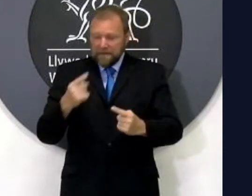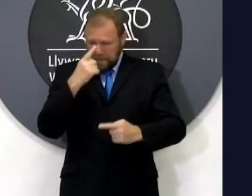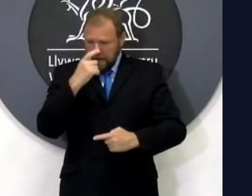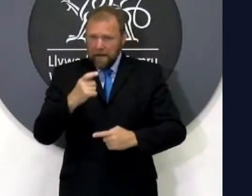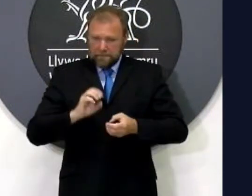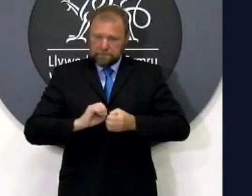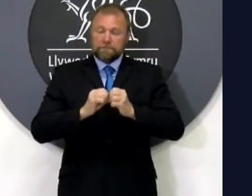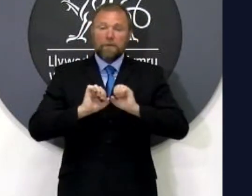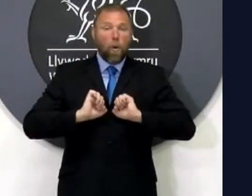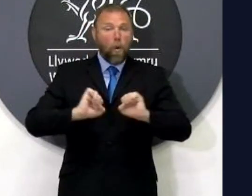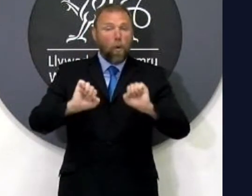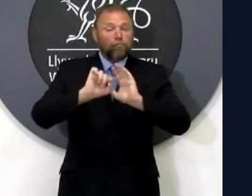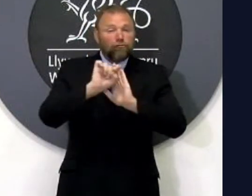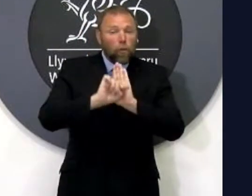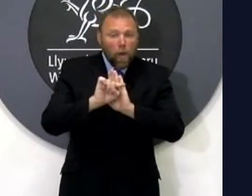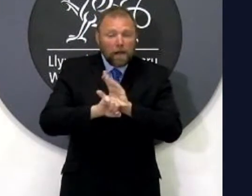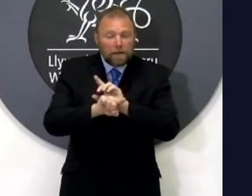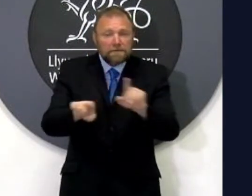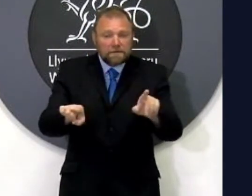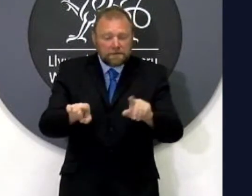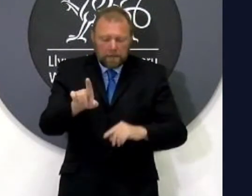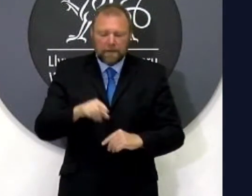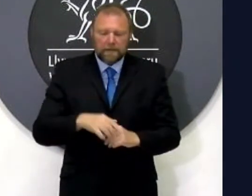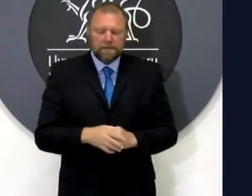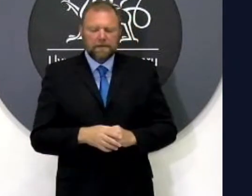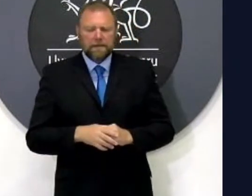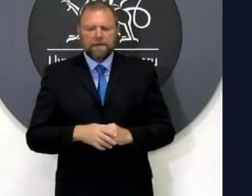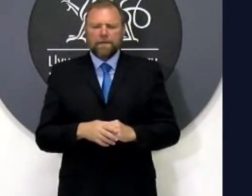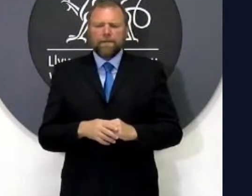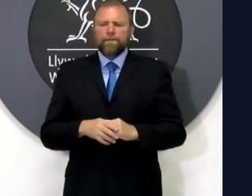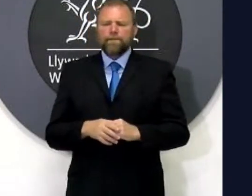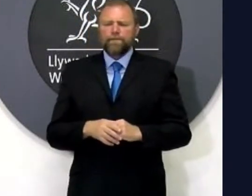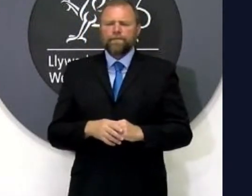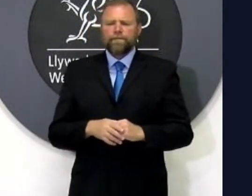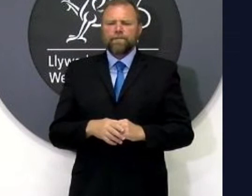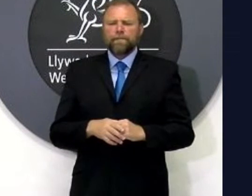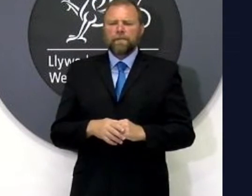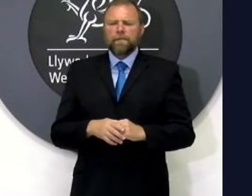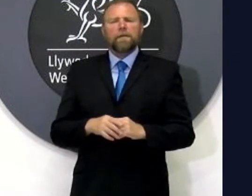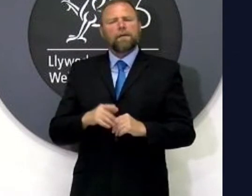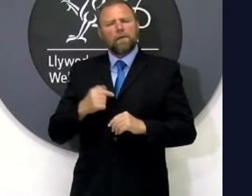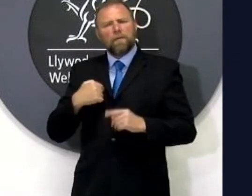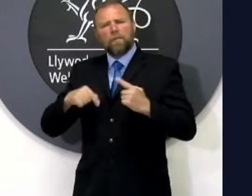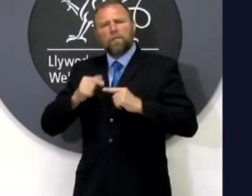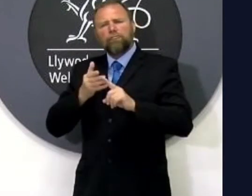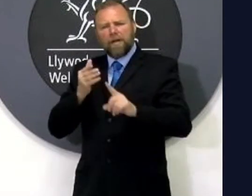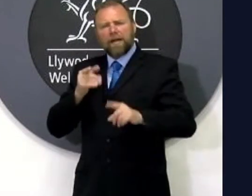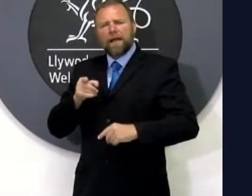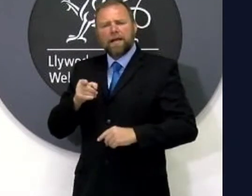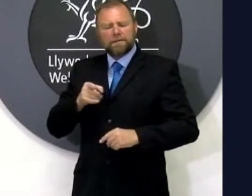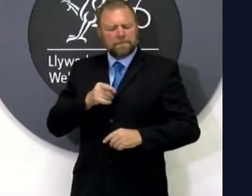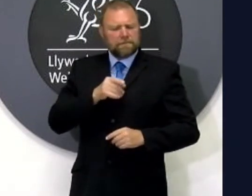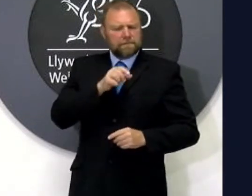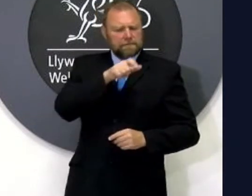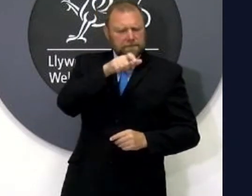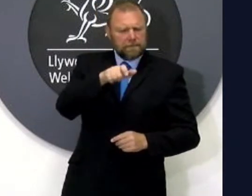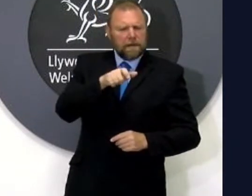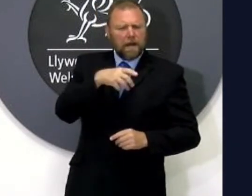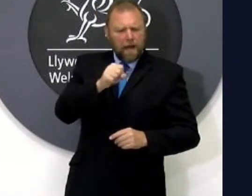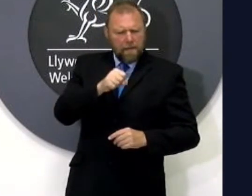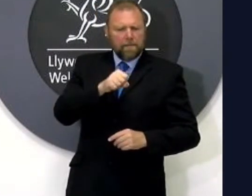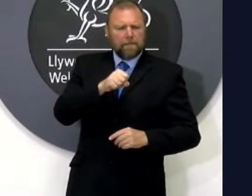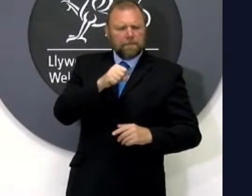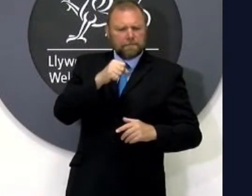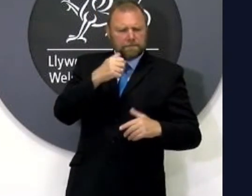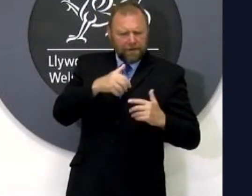rules around that. But I think we do recognise that, in particular, people who are suffering with dementia, who are living with